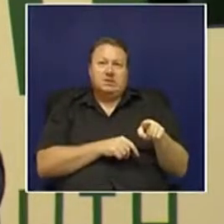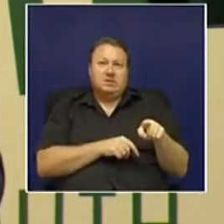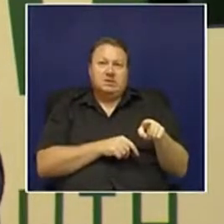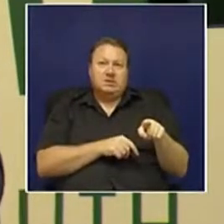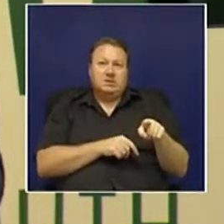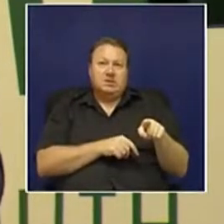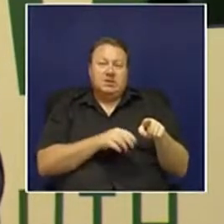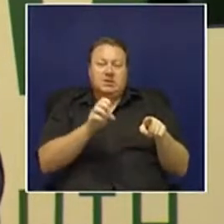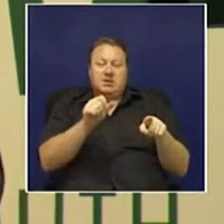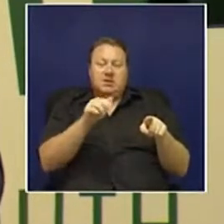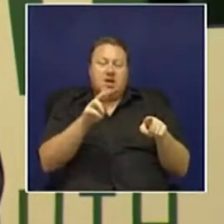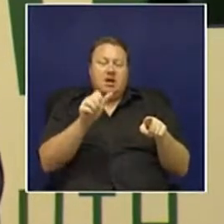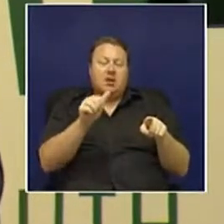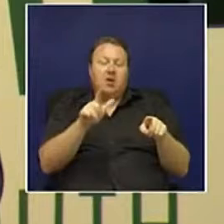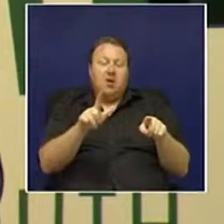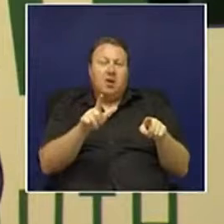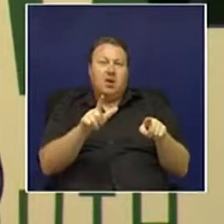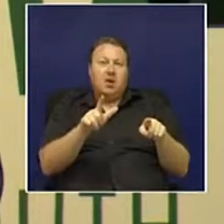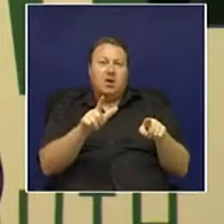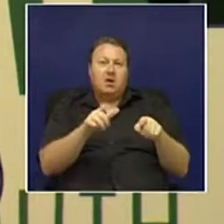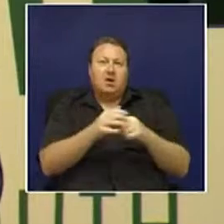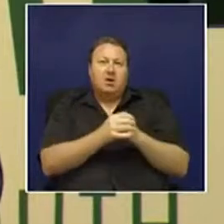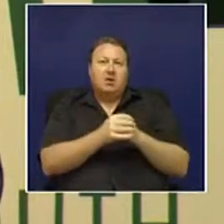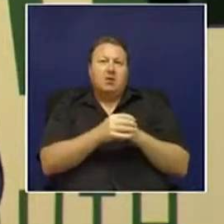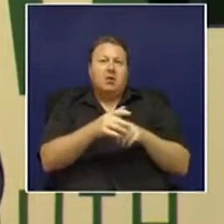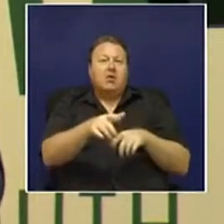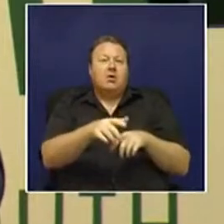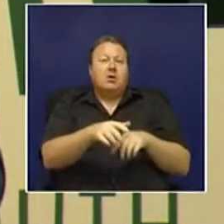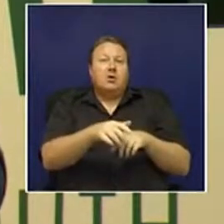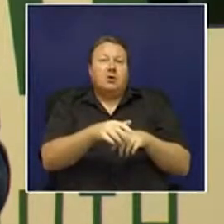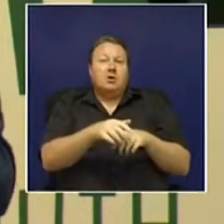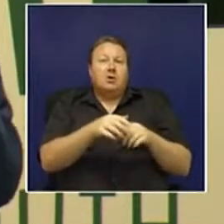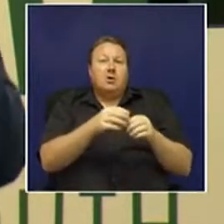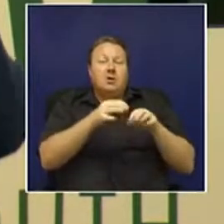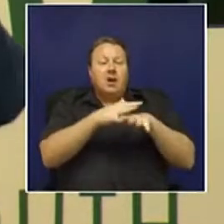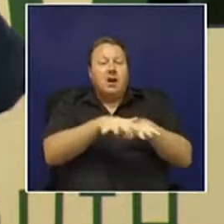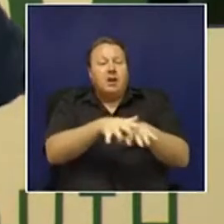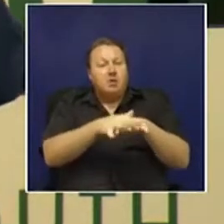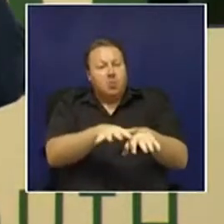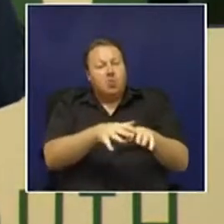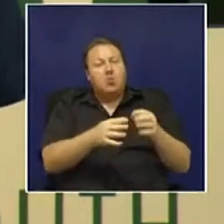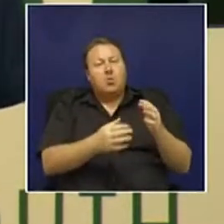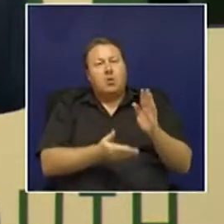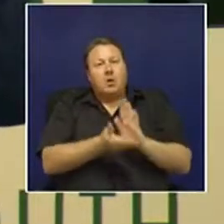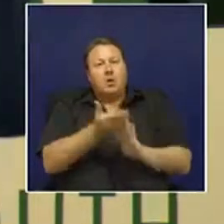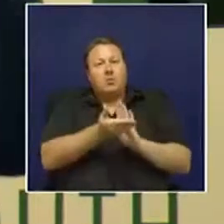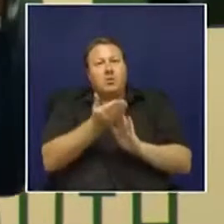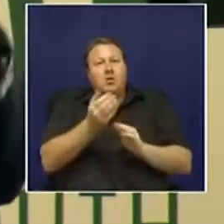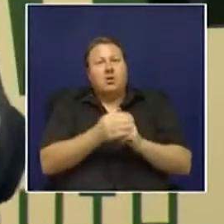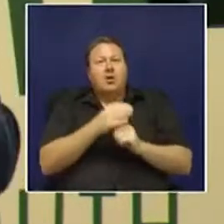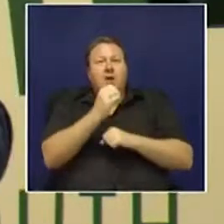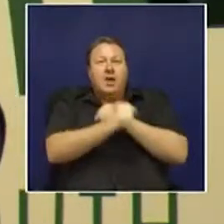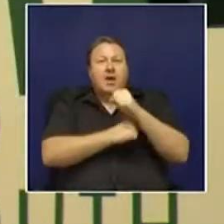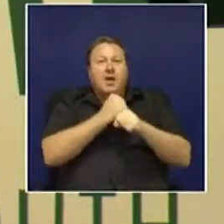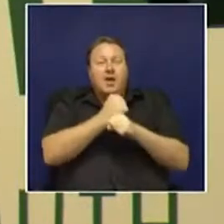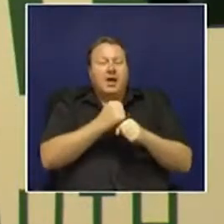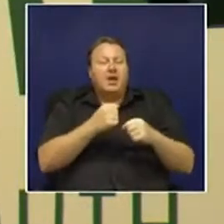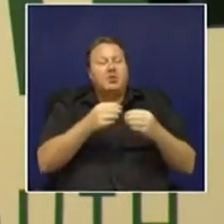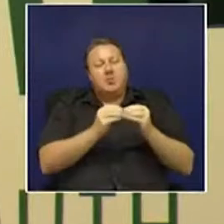Sandra will focus on strengthening long-term network resilience. This includes annual maintenance of approximately